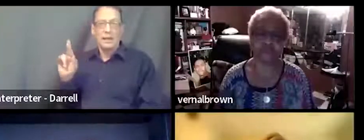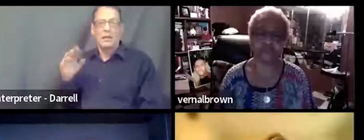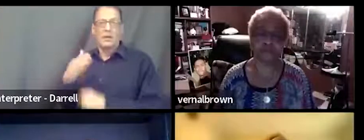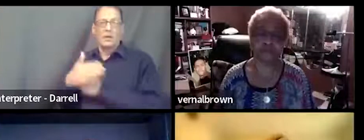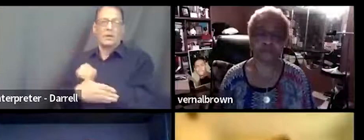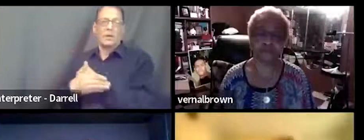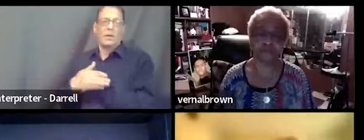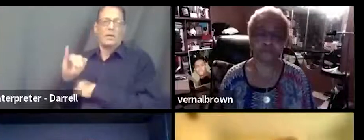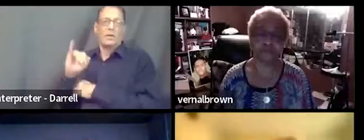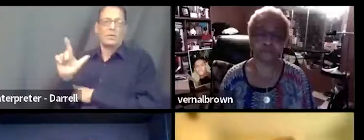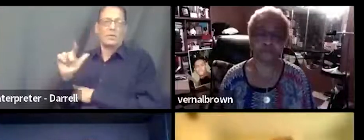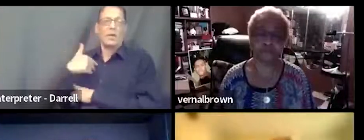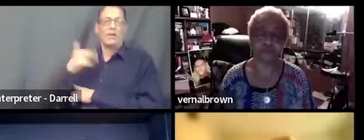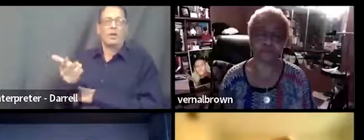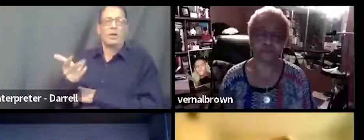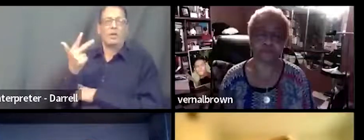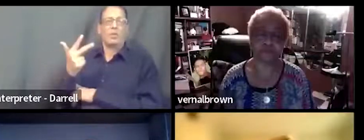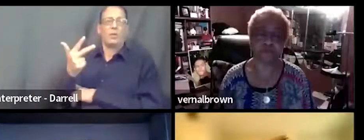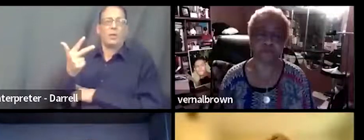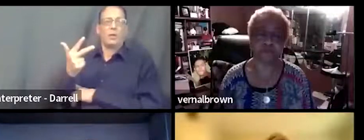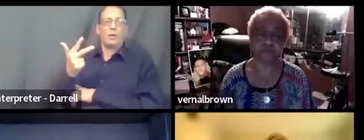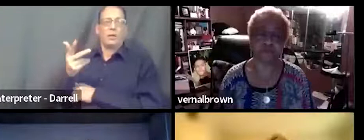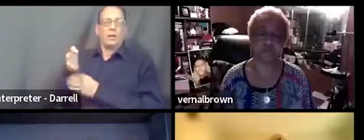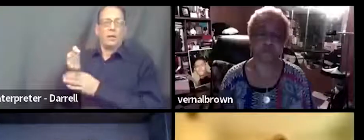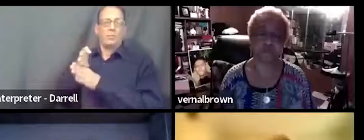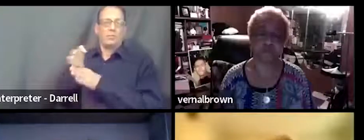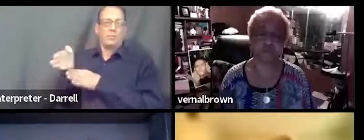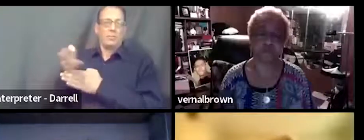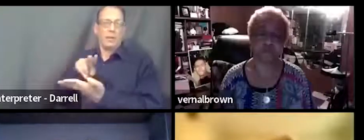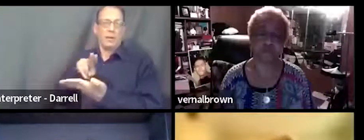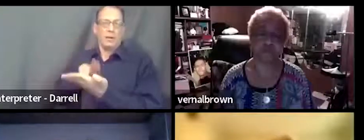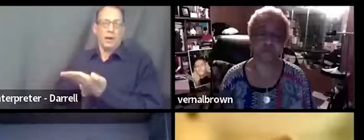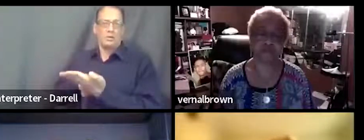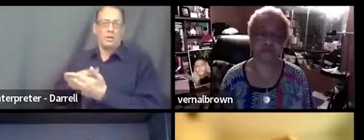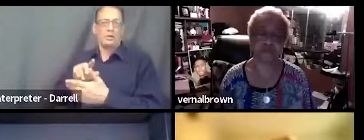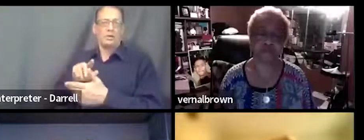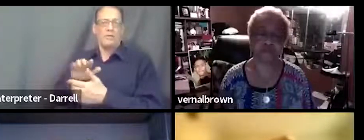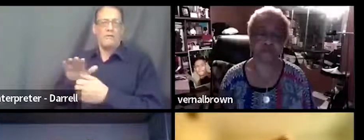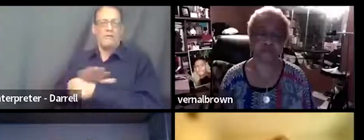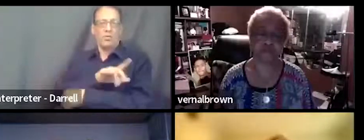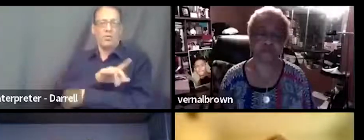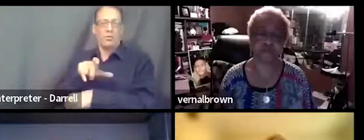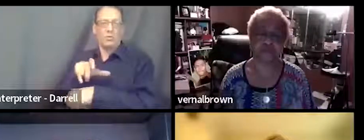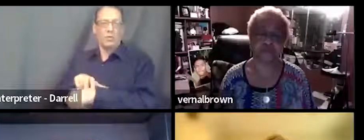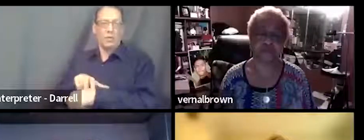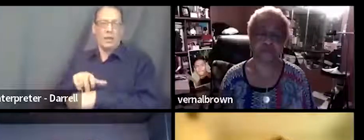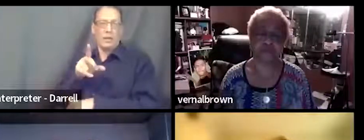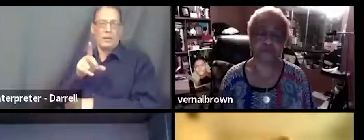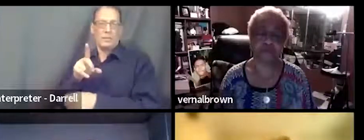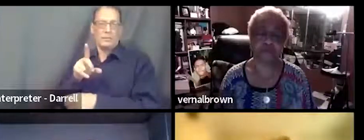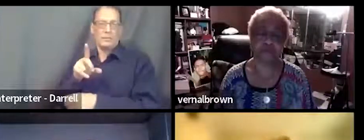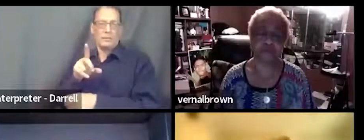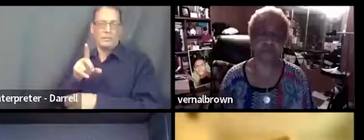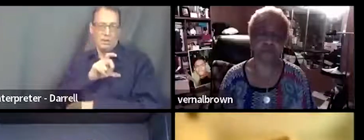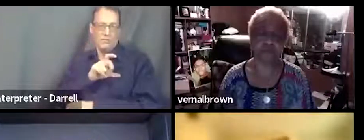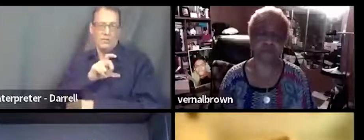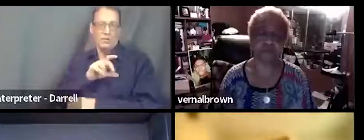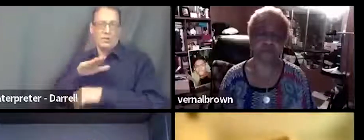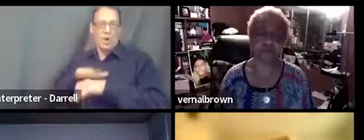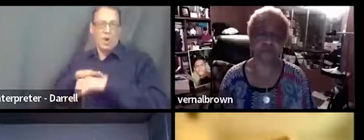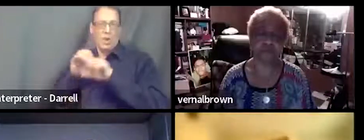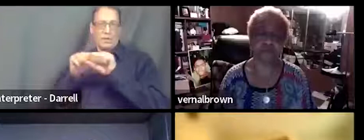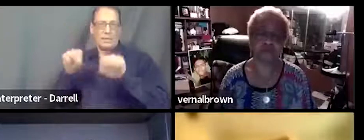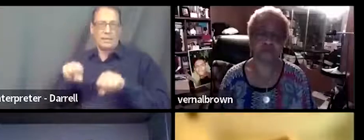We have three primary law enforcement contracts, full-time duty police officers on the system. Those